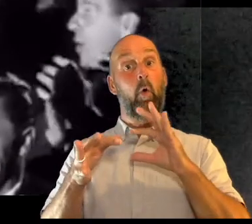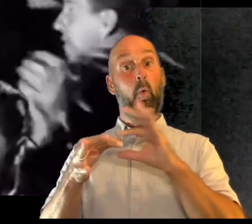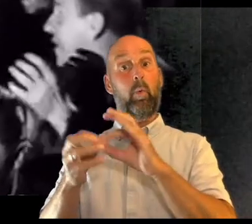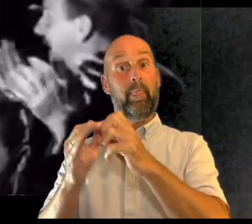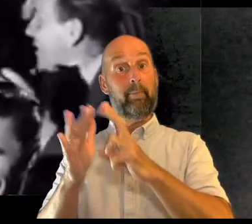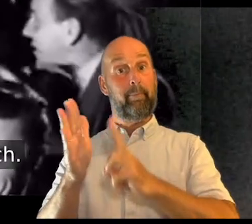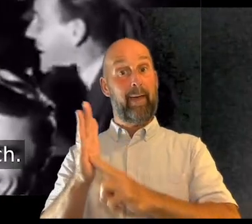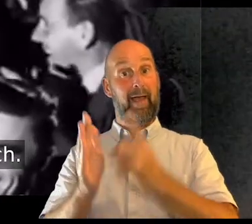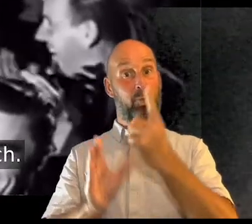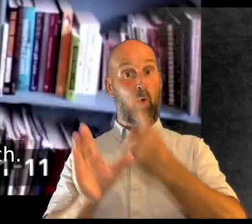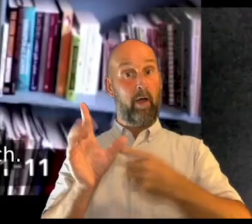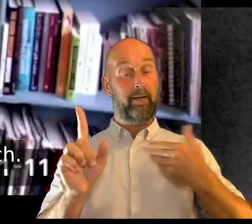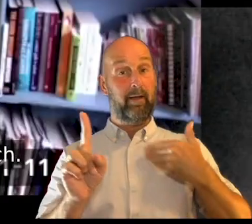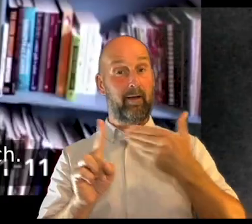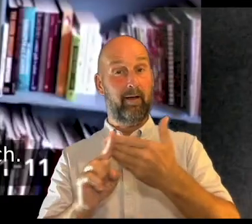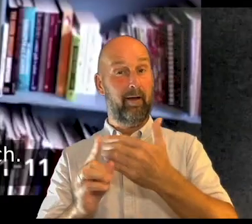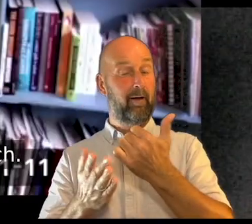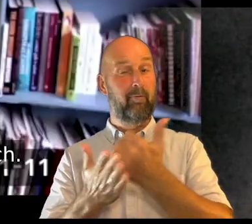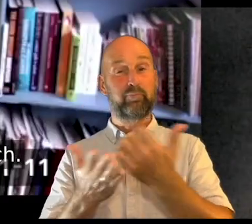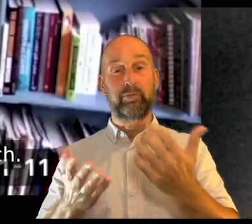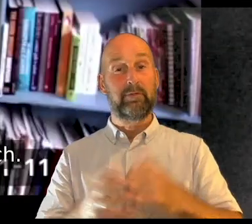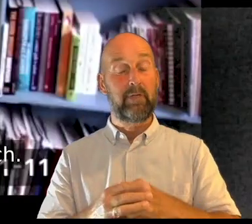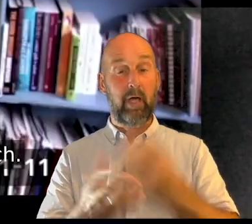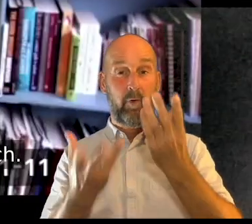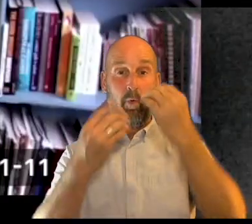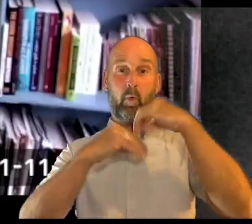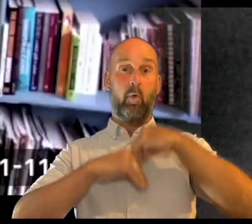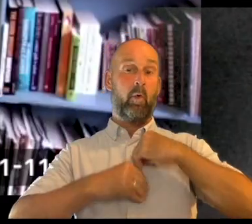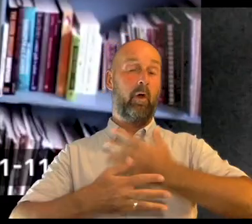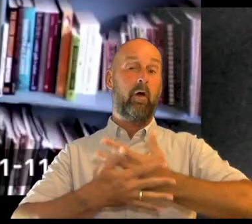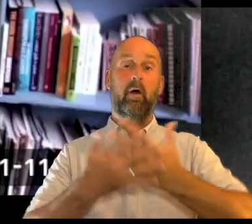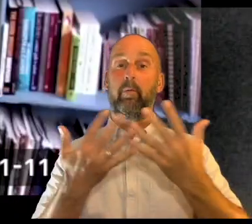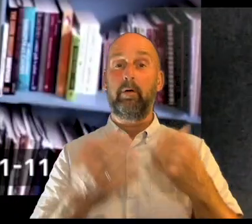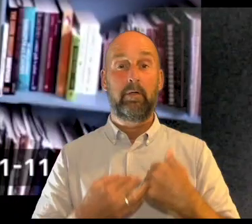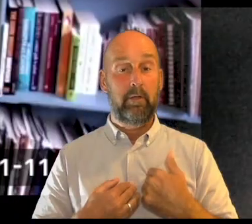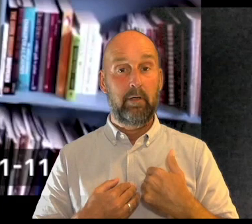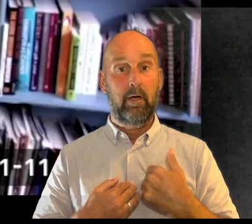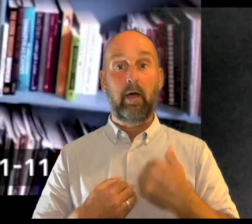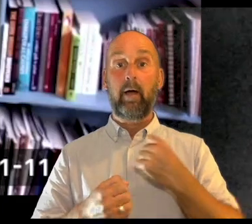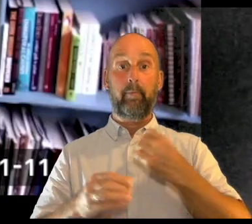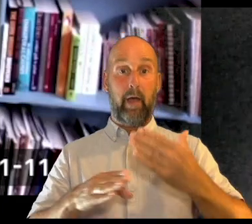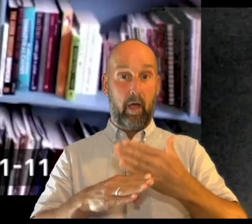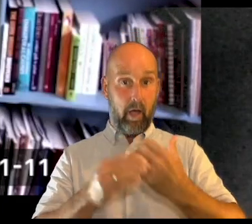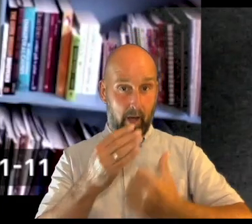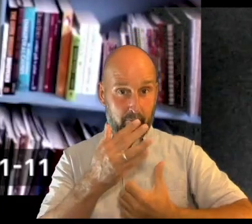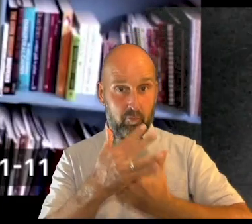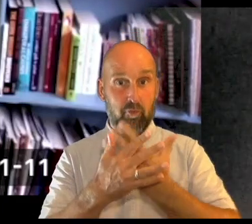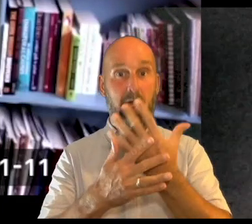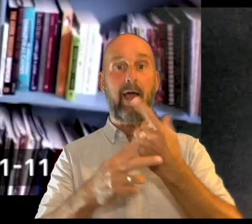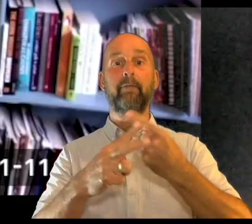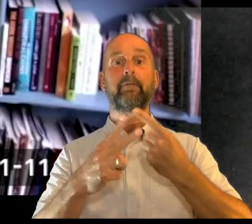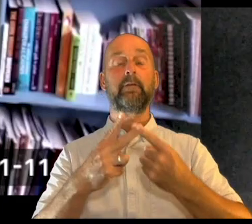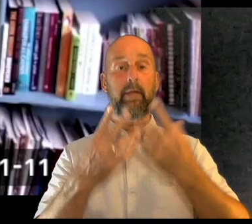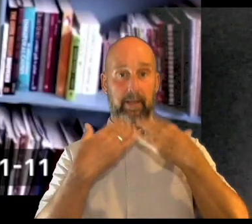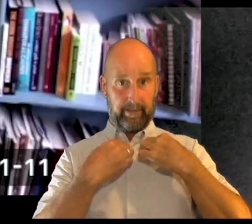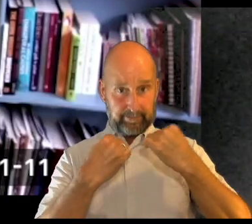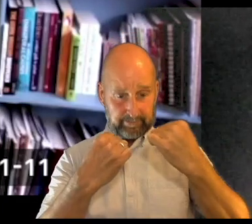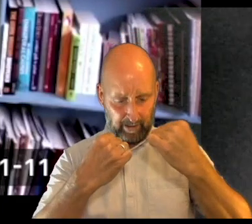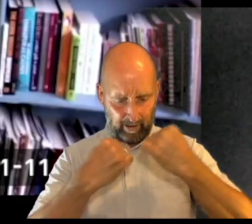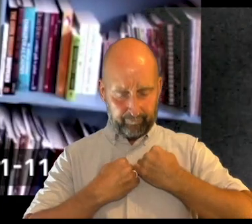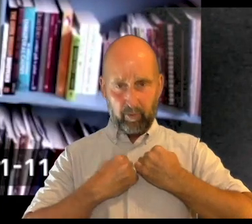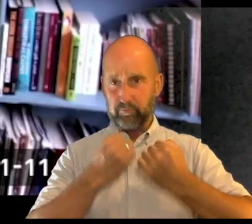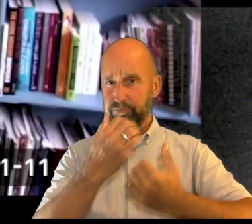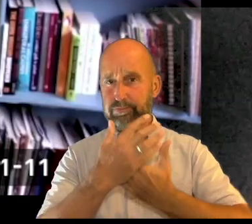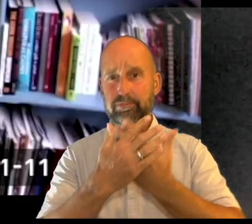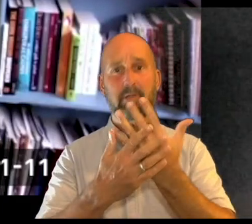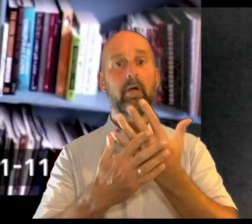brilliant. It's been so great. I've learnt so much. I've really developed my craft. It's been really insightful,